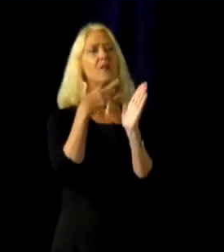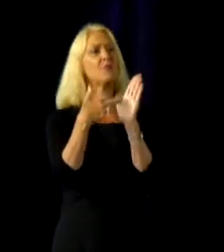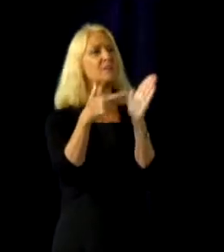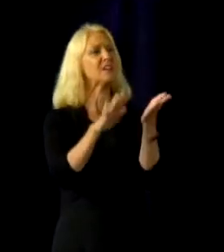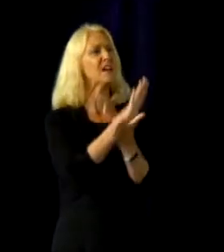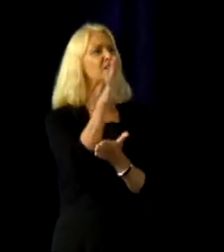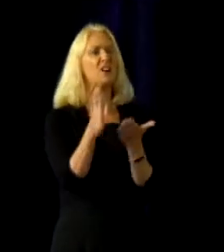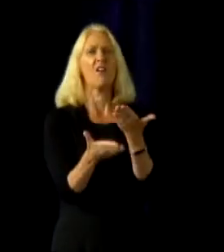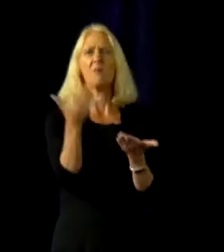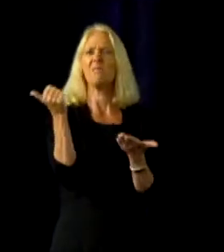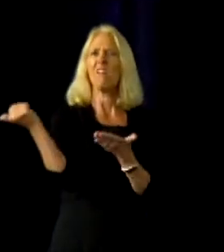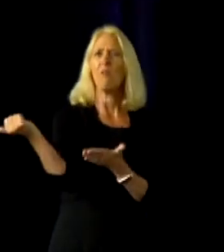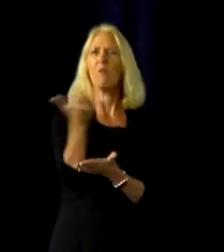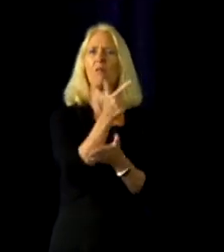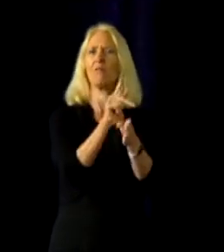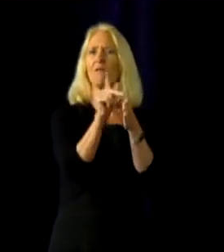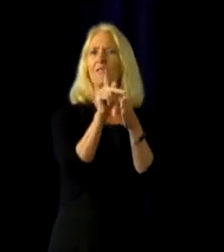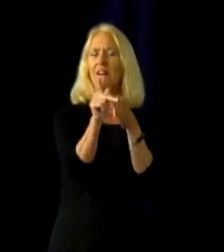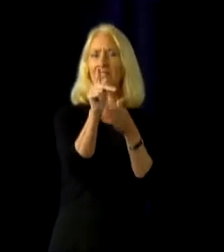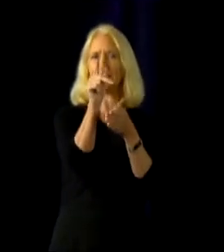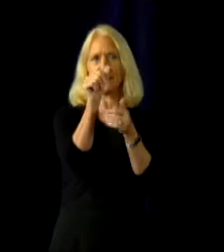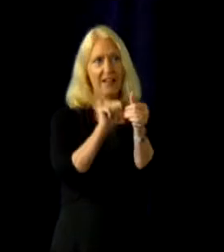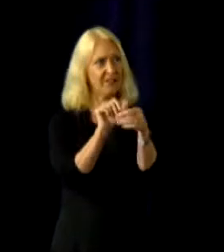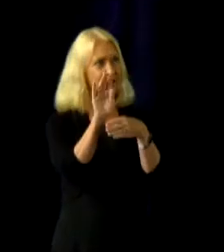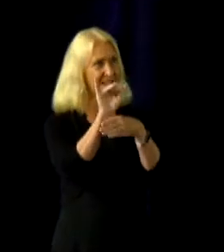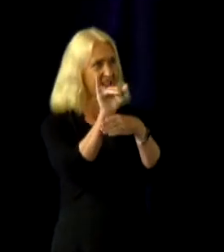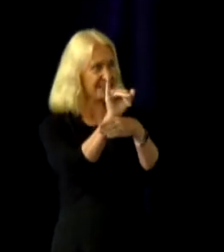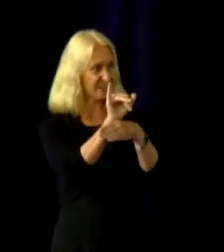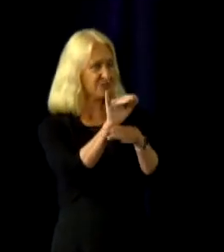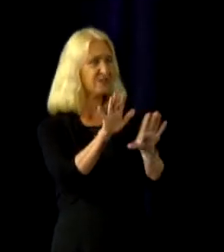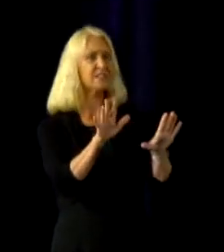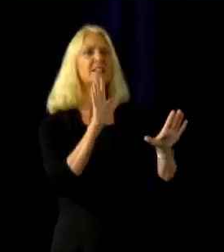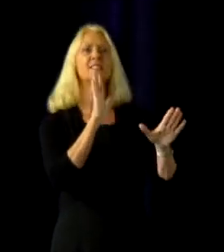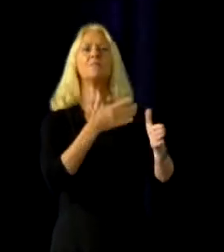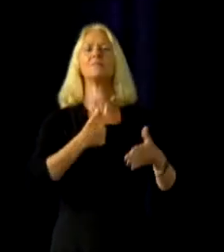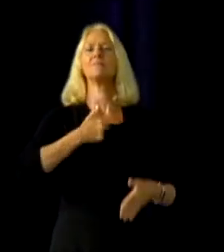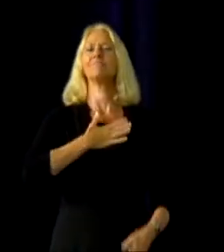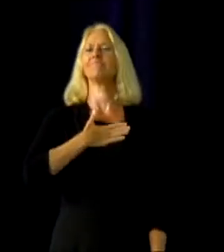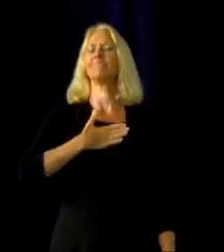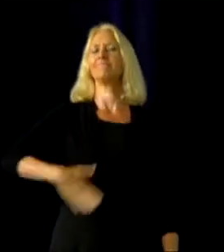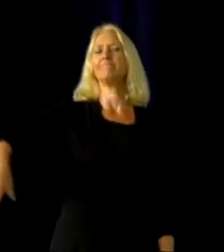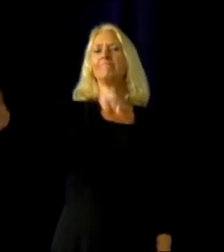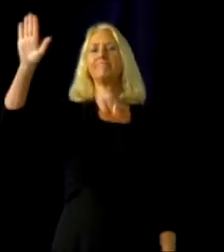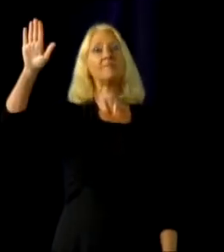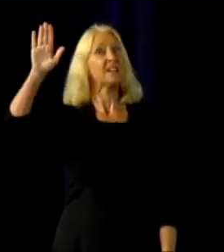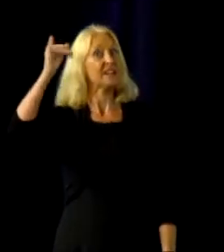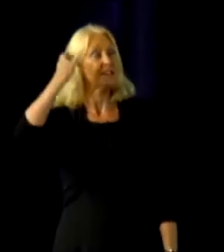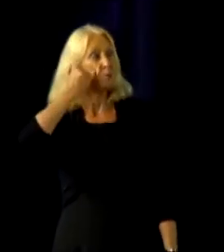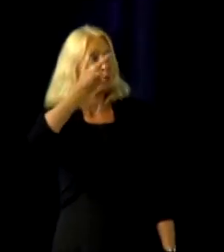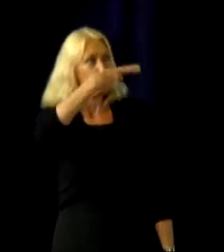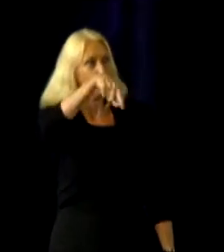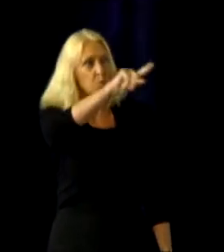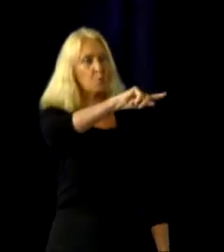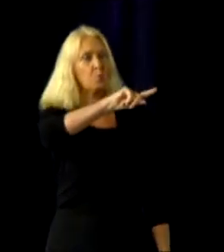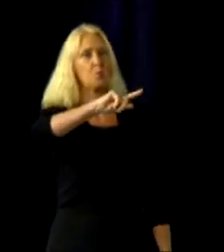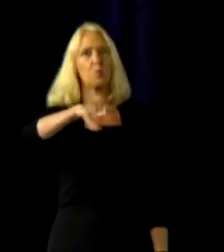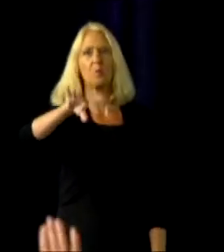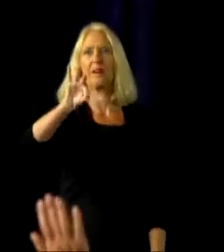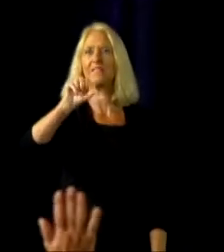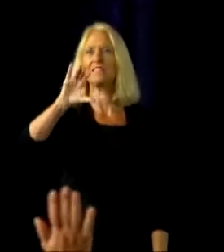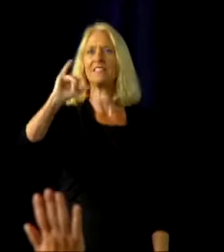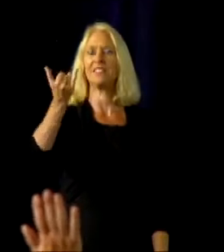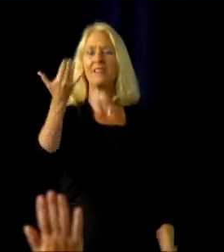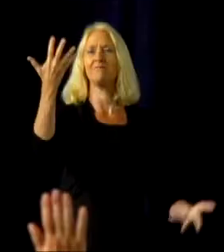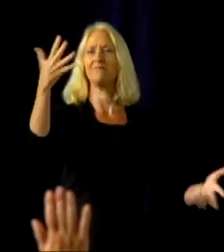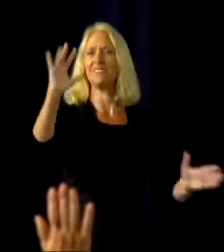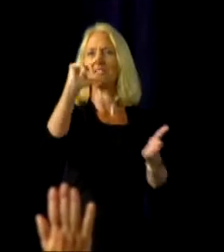every profession and every industry. So please raise your hand if you are an FSCJ